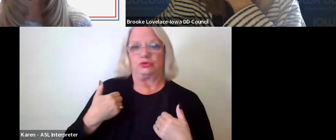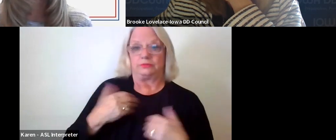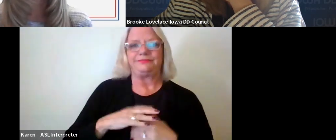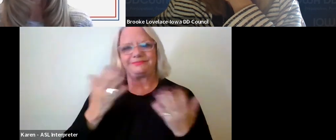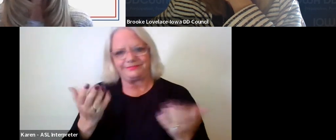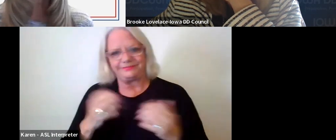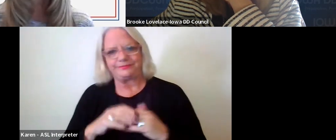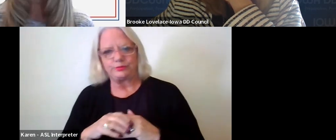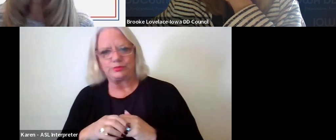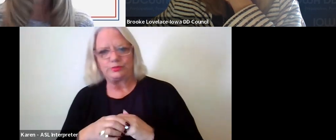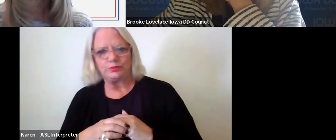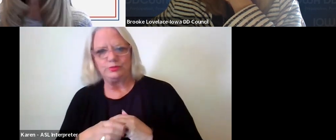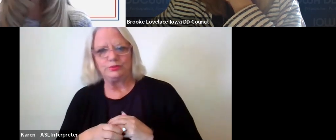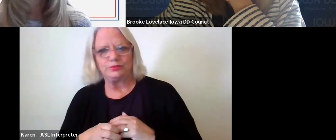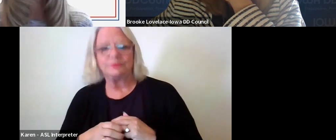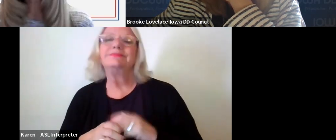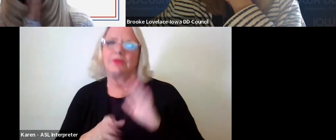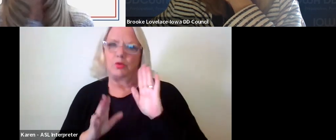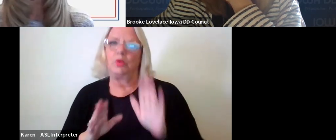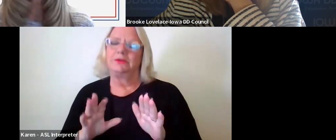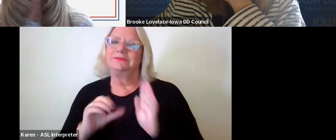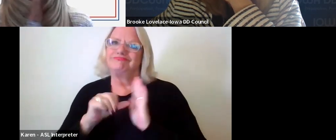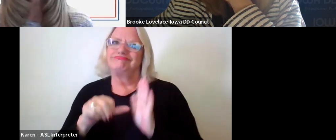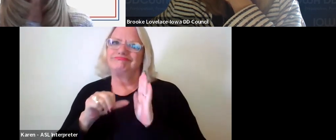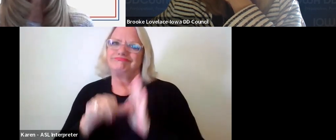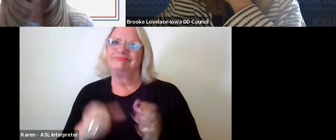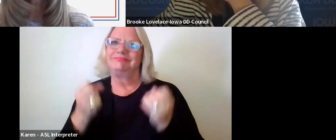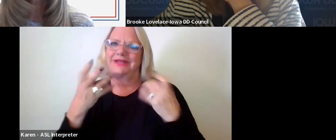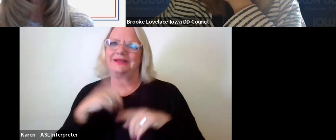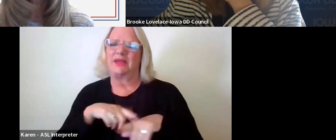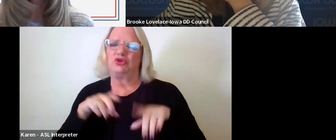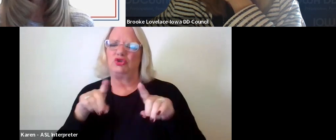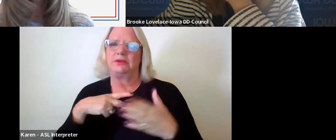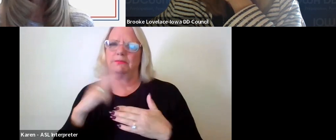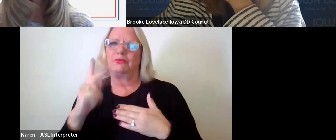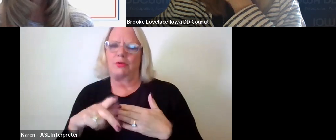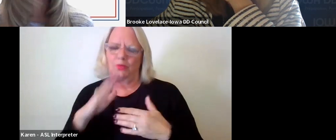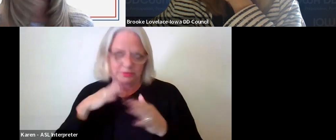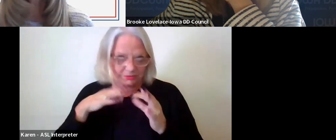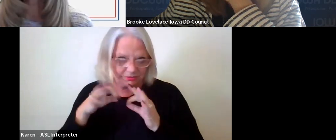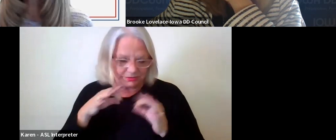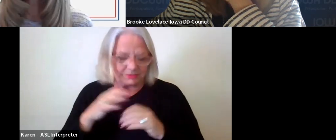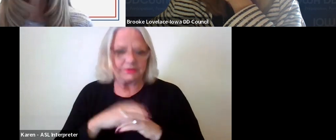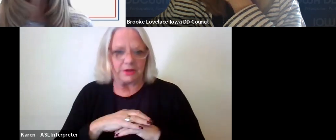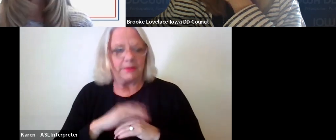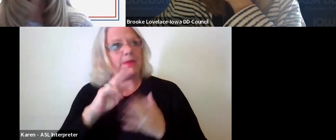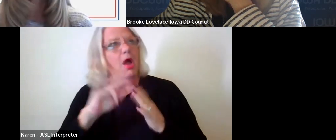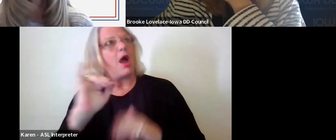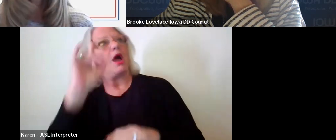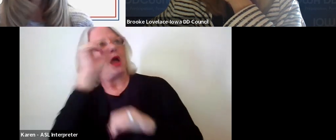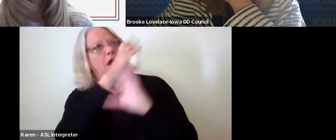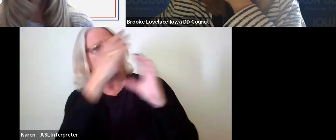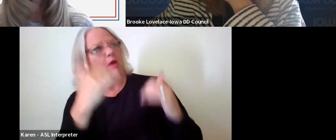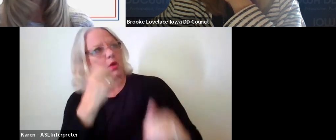those things we will reiterate multiple times in this program, just so that everybody's on the same